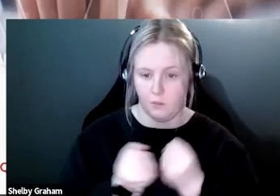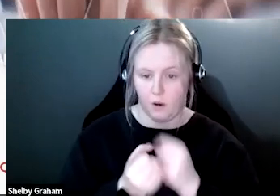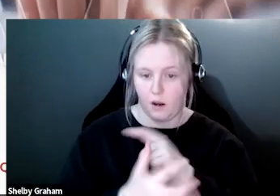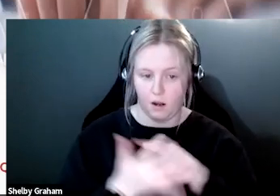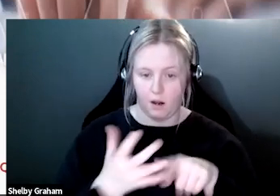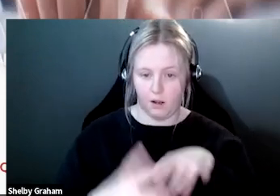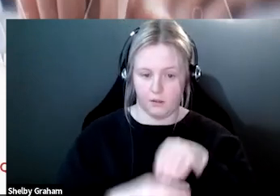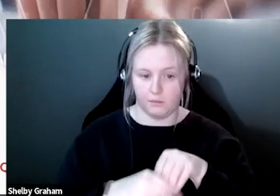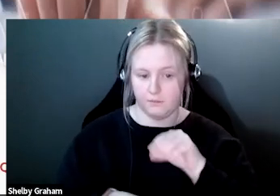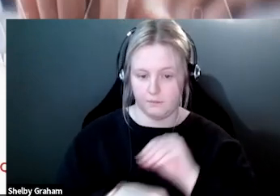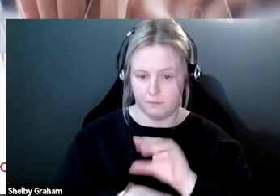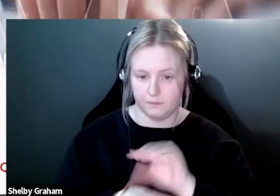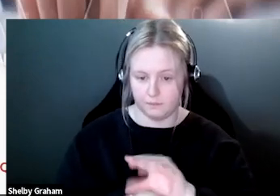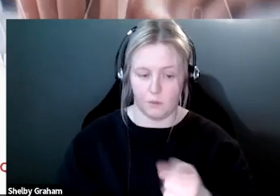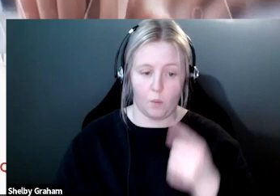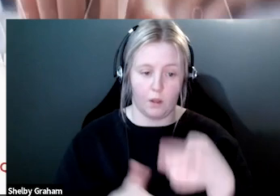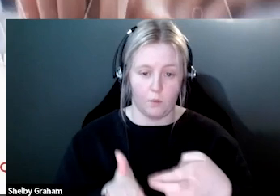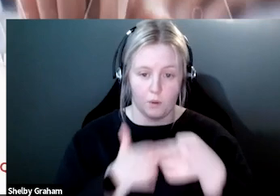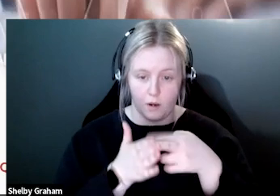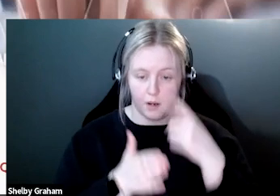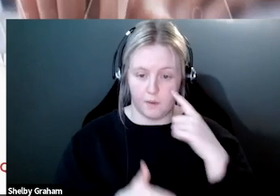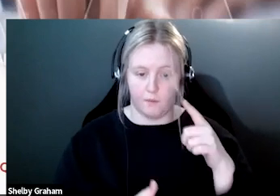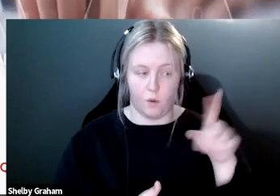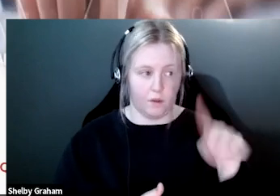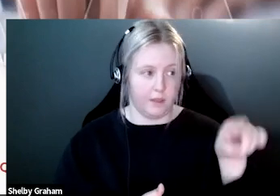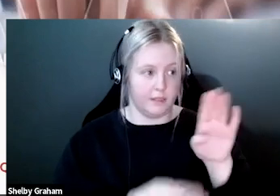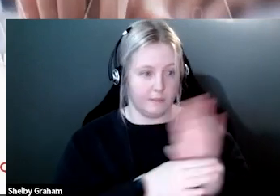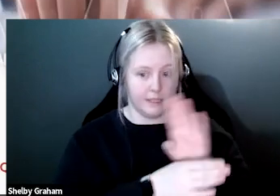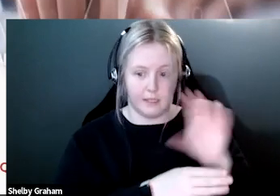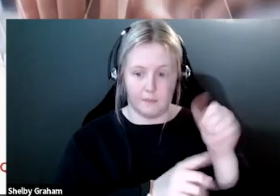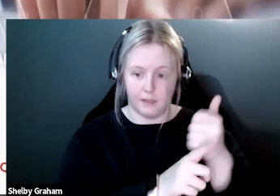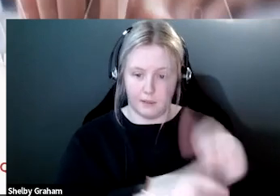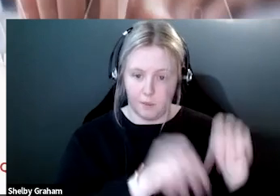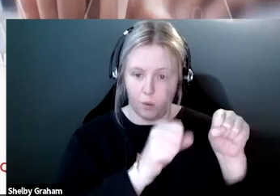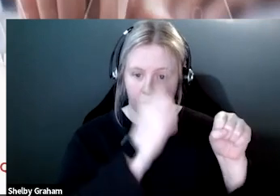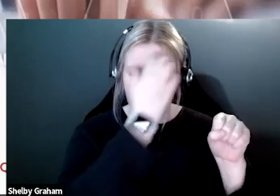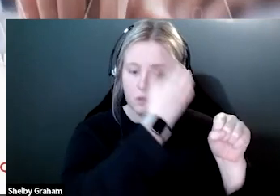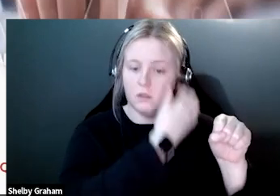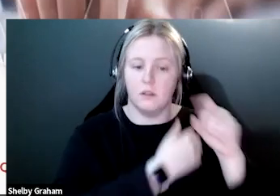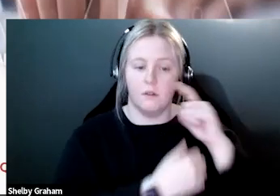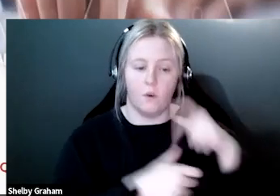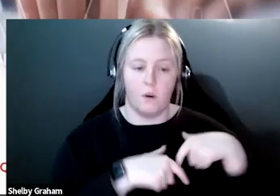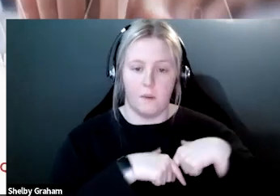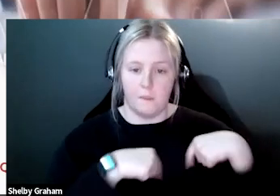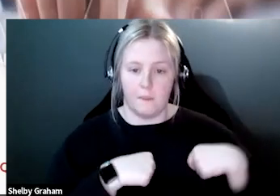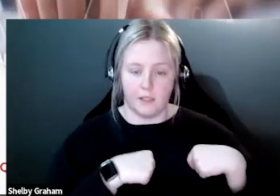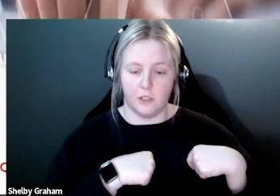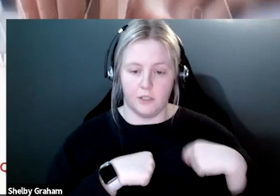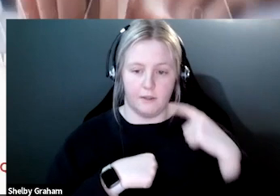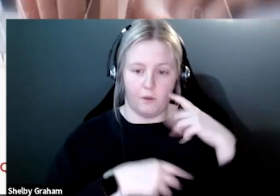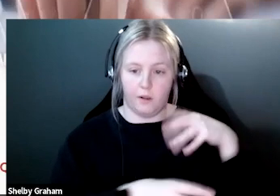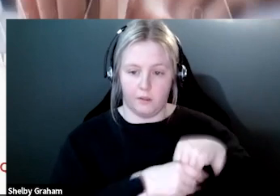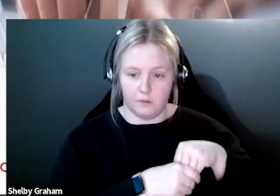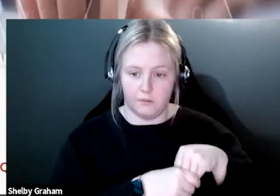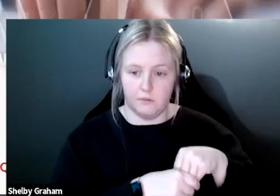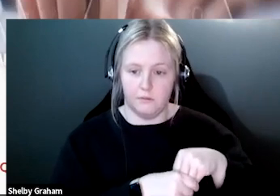One of the requirements for our employer partners who host participants for work experience to receive badging for operationalizing inclusion is to